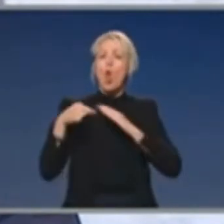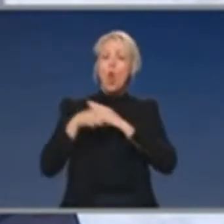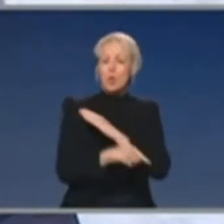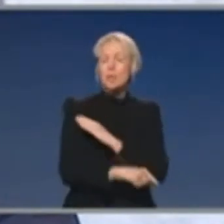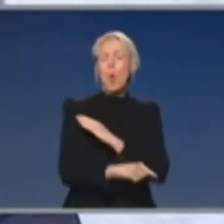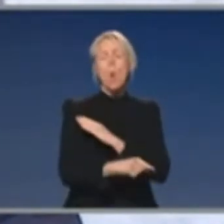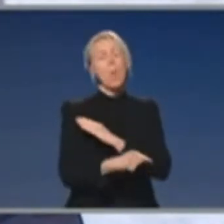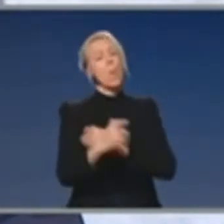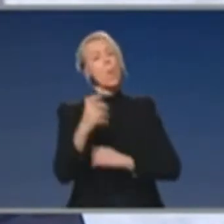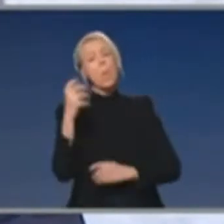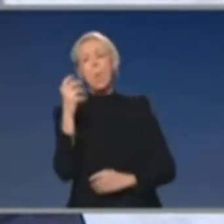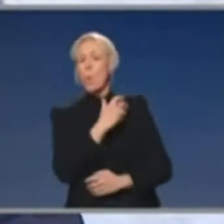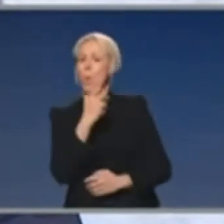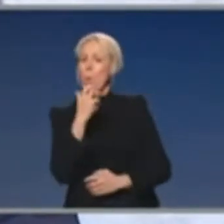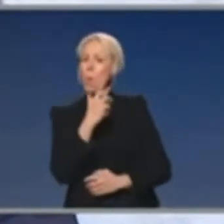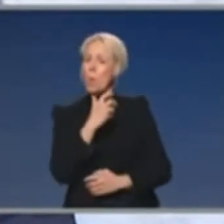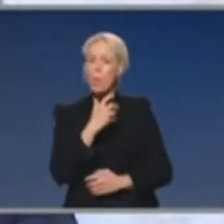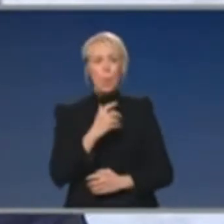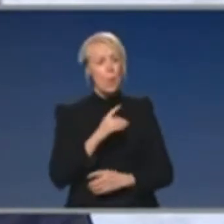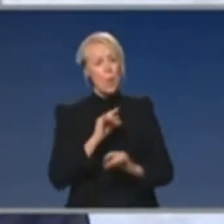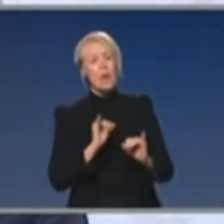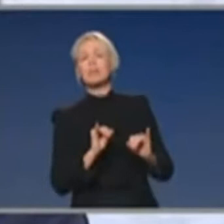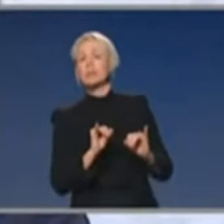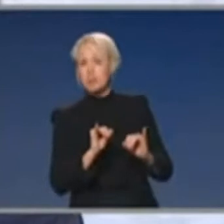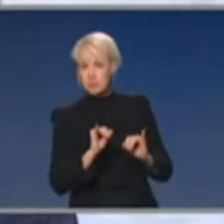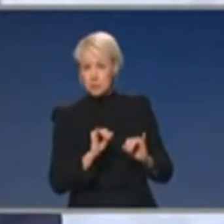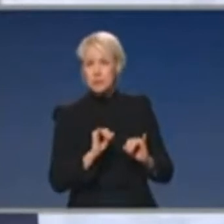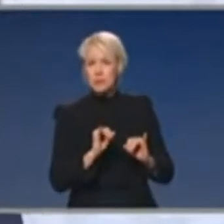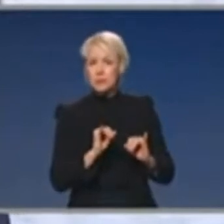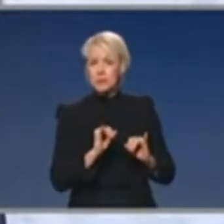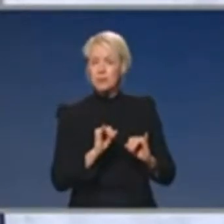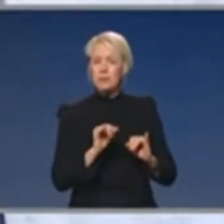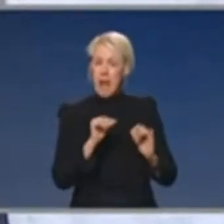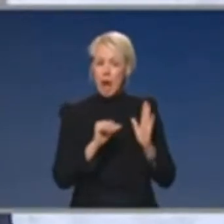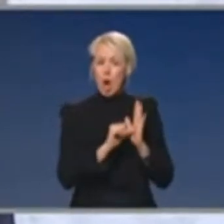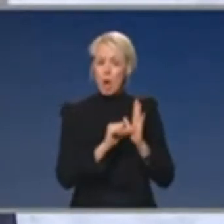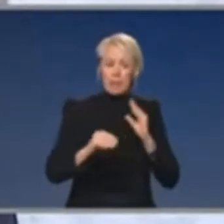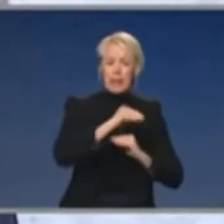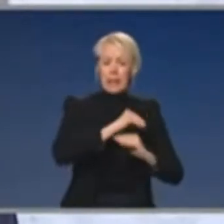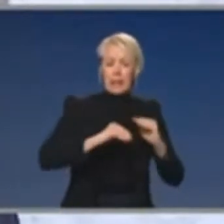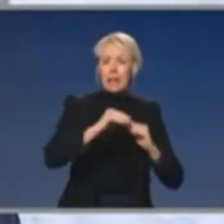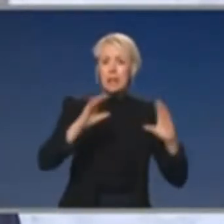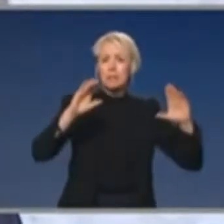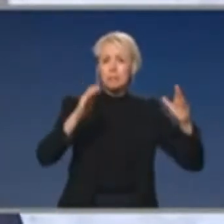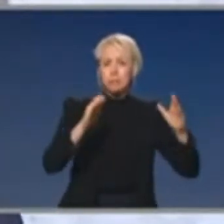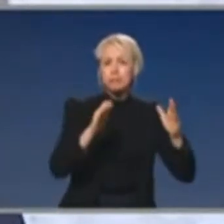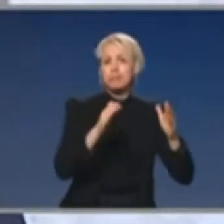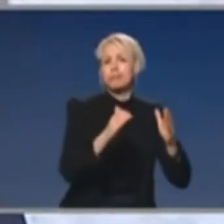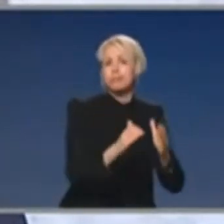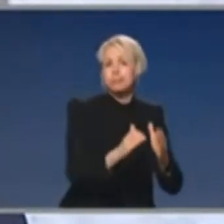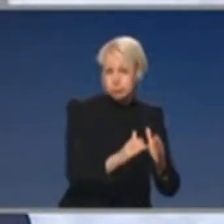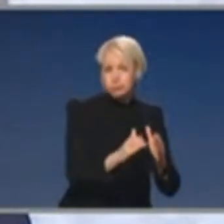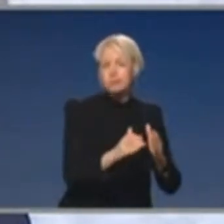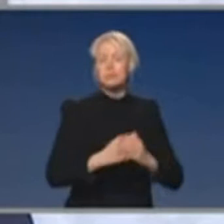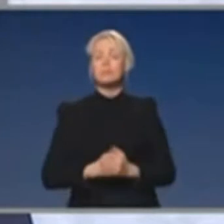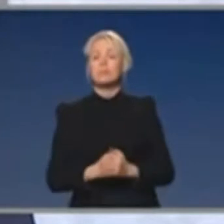blow. 80% of this economic cost is expected to be in the affected areas of Victoria, of